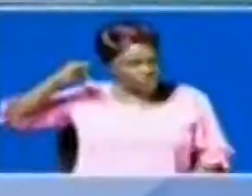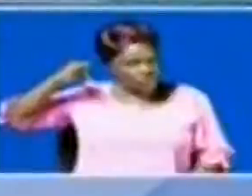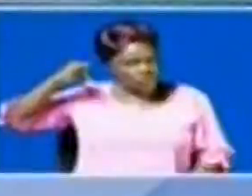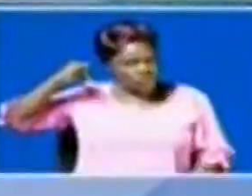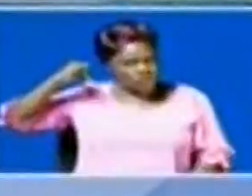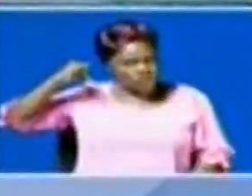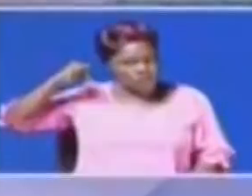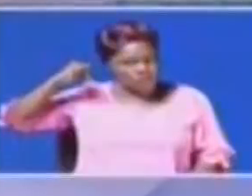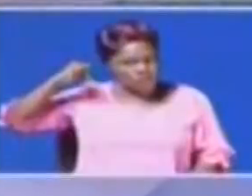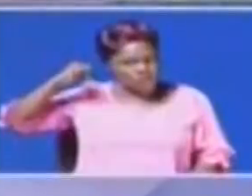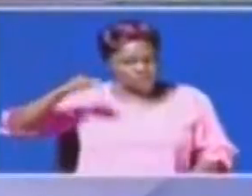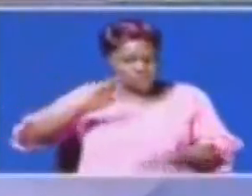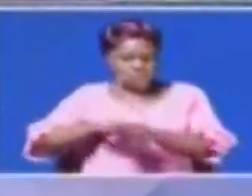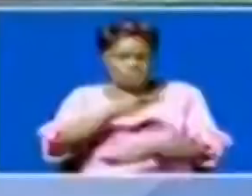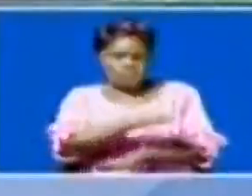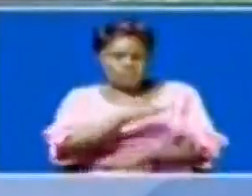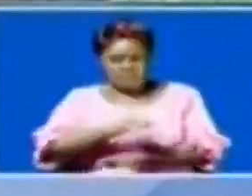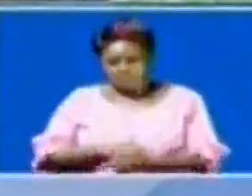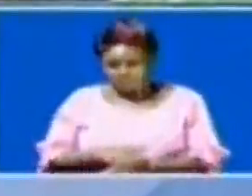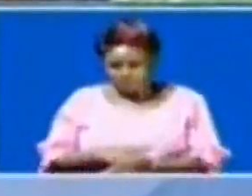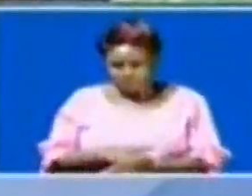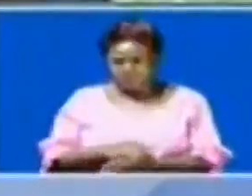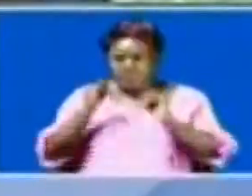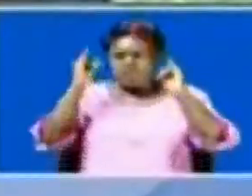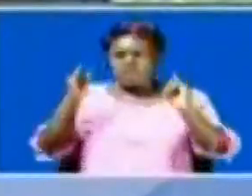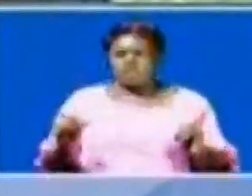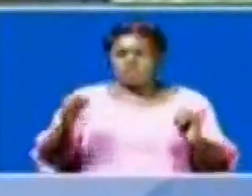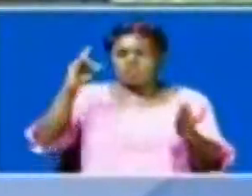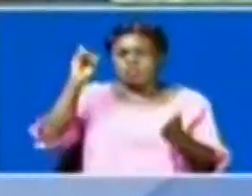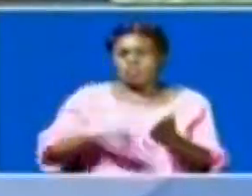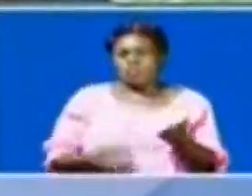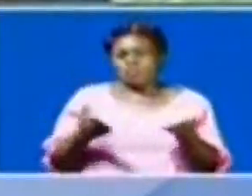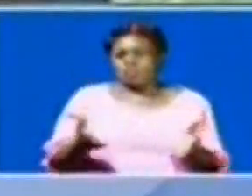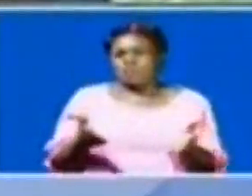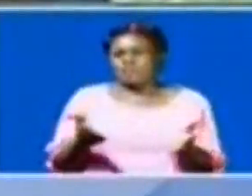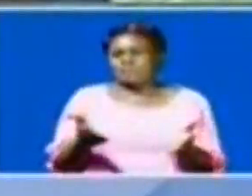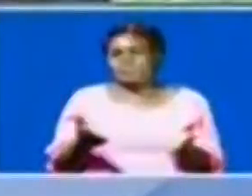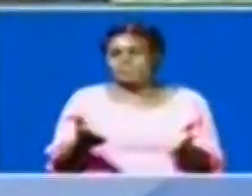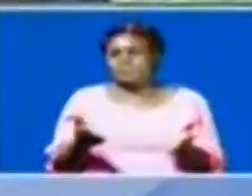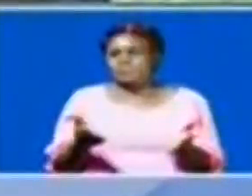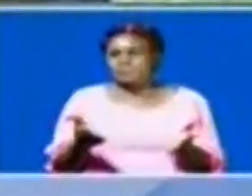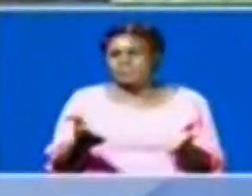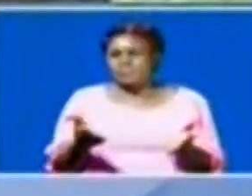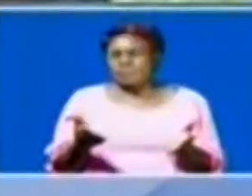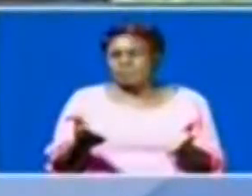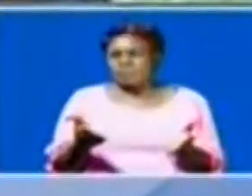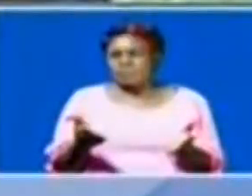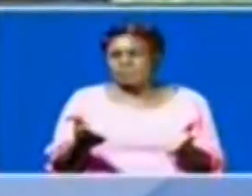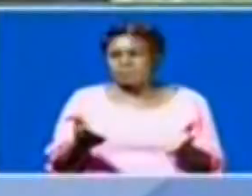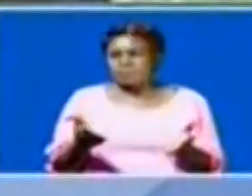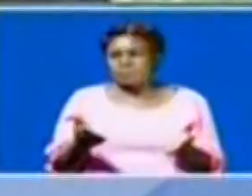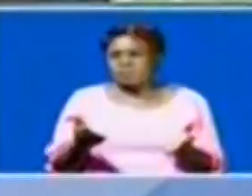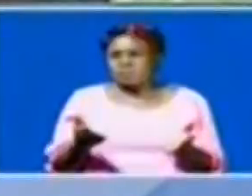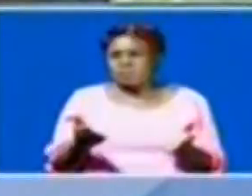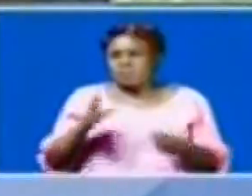from Kisumu. Kevin, good evening. What is the latest today? Have the detectives been able to